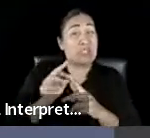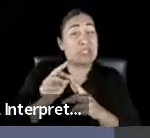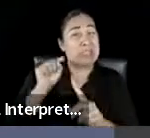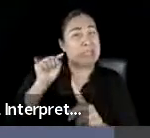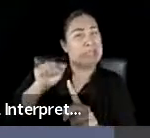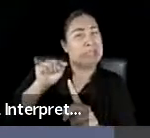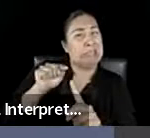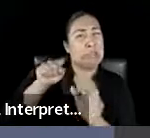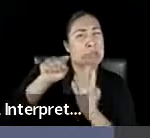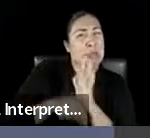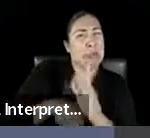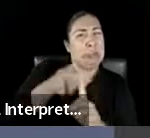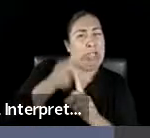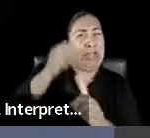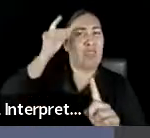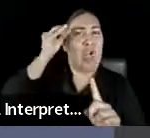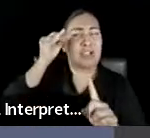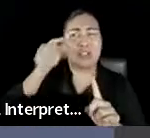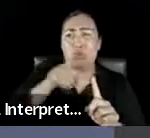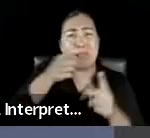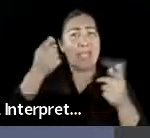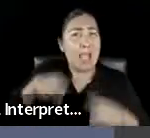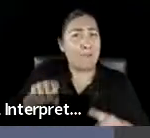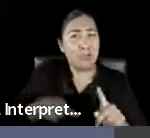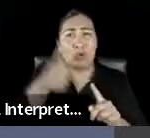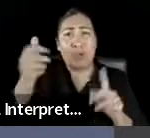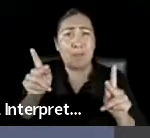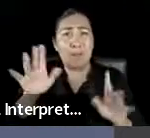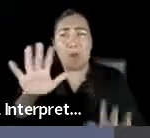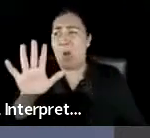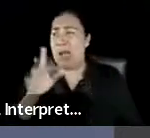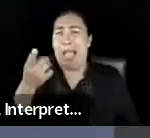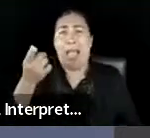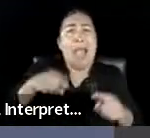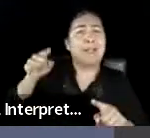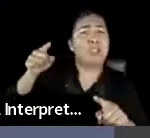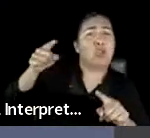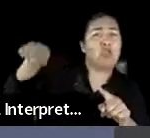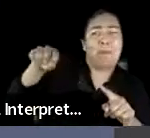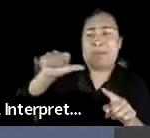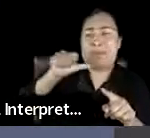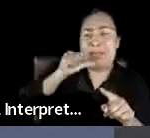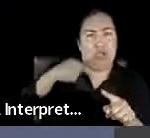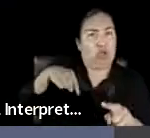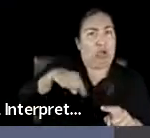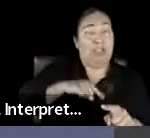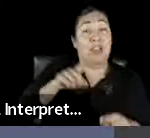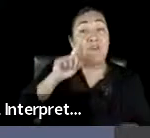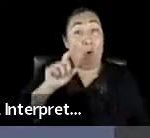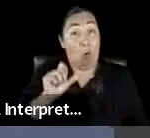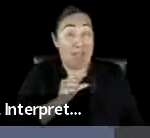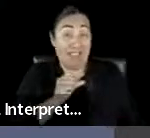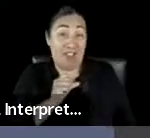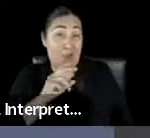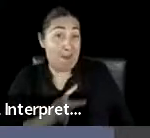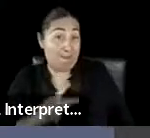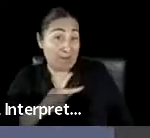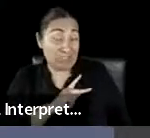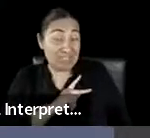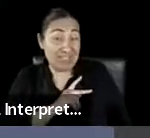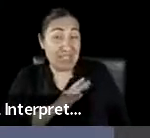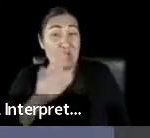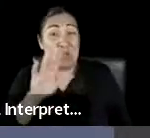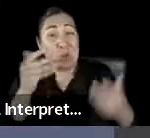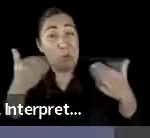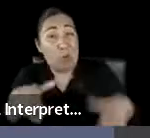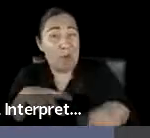that it's something that happens to other people. This is something that happens to them, not to us. And so for me personally, I've just been so